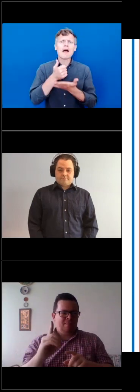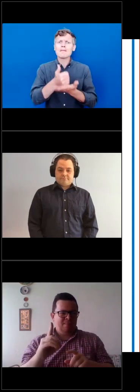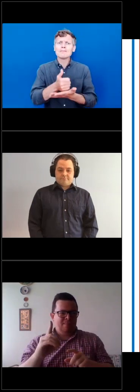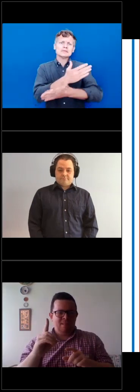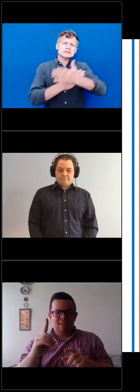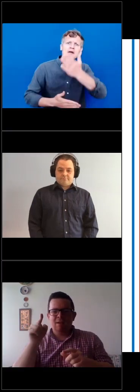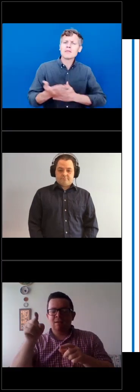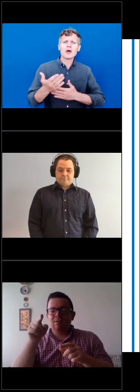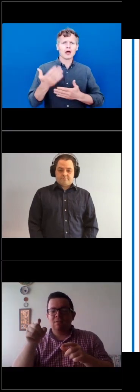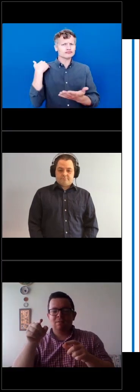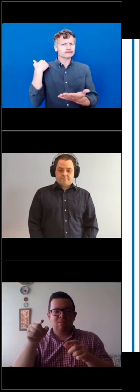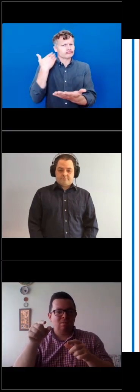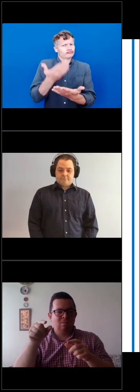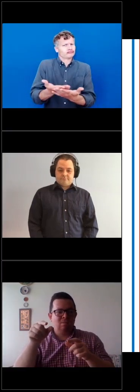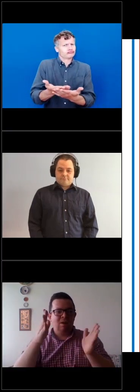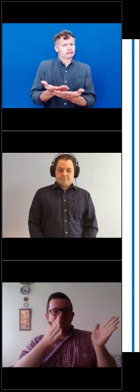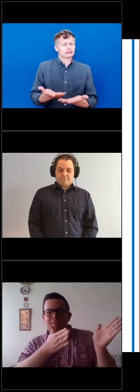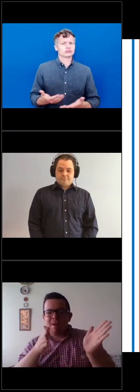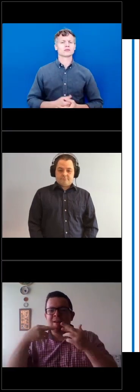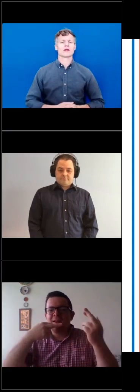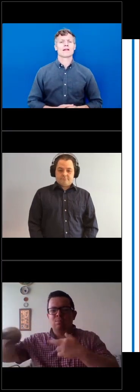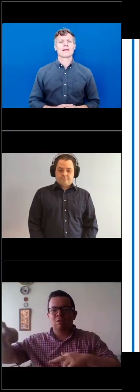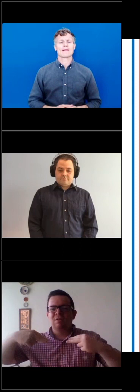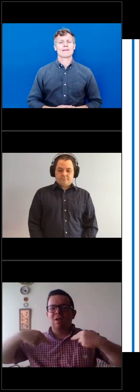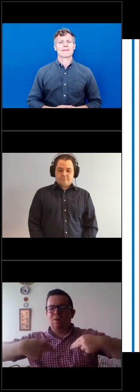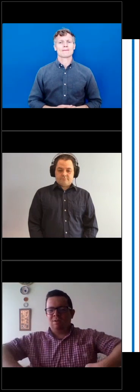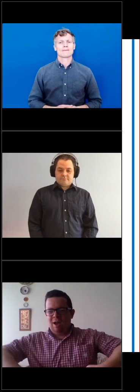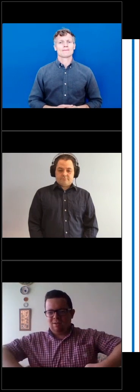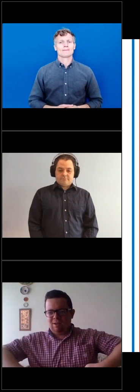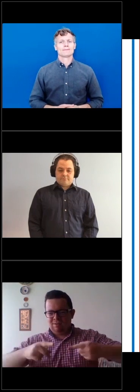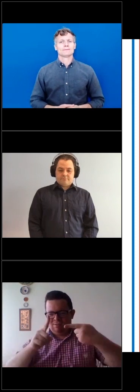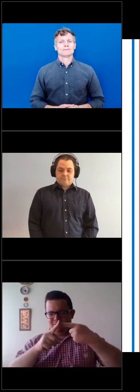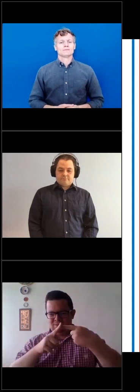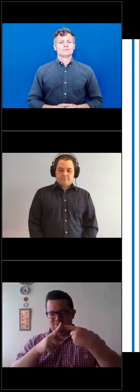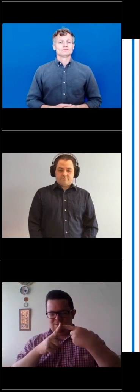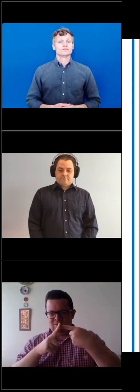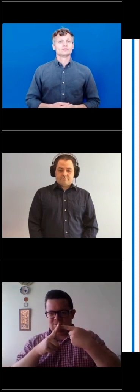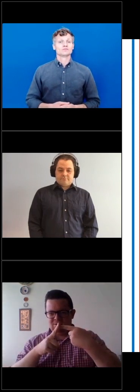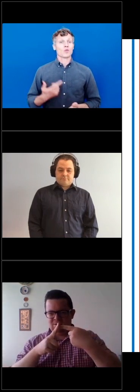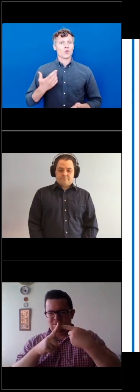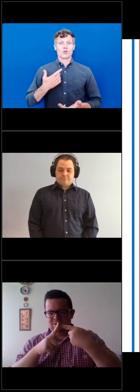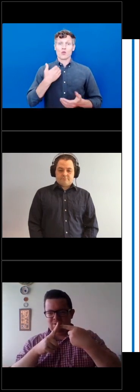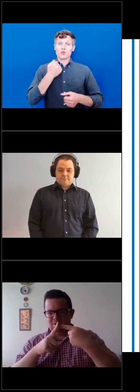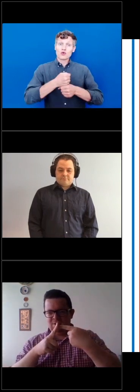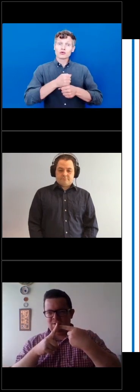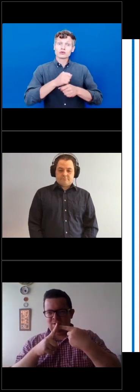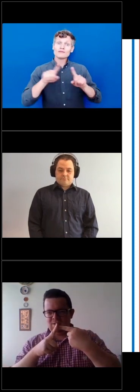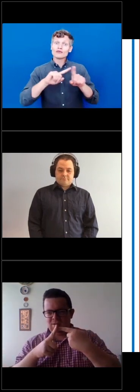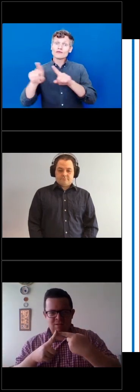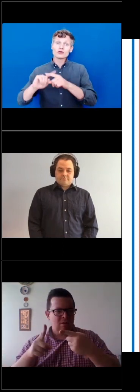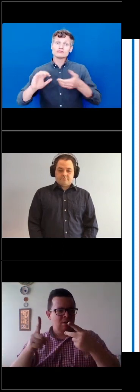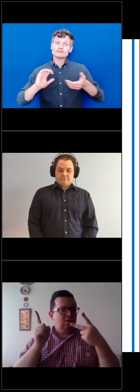some with human coordination platforms clusters to aim of promote inclusion of persons